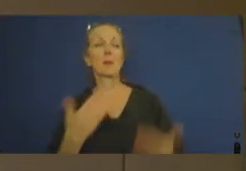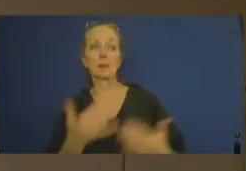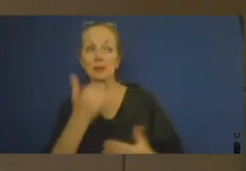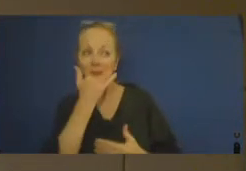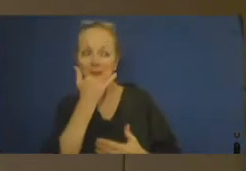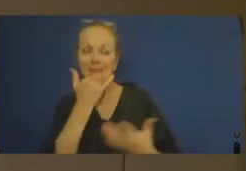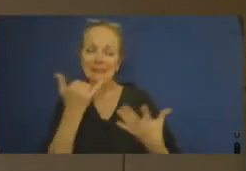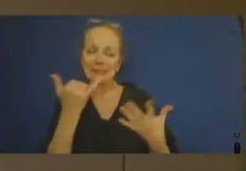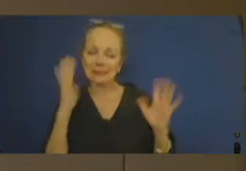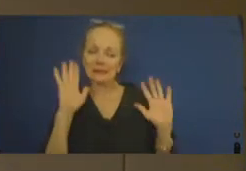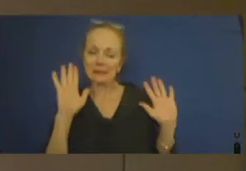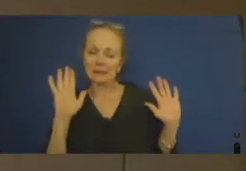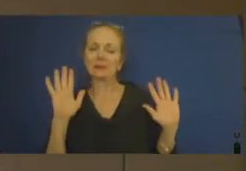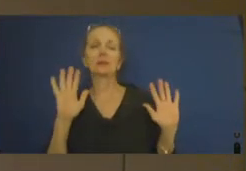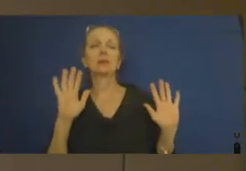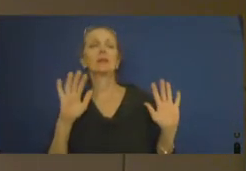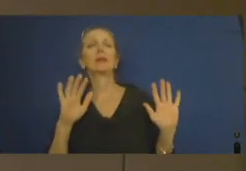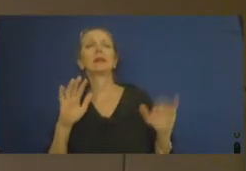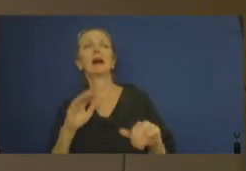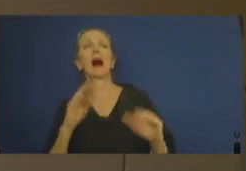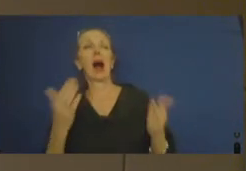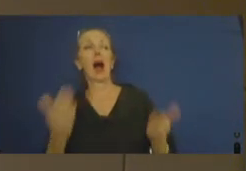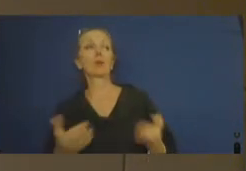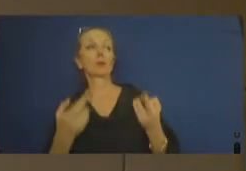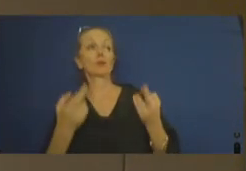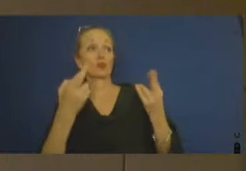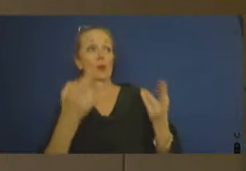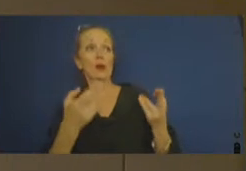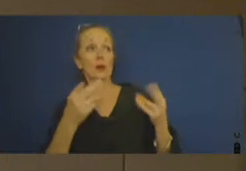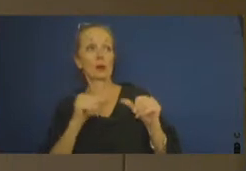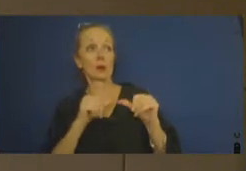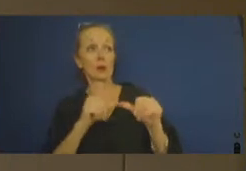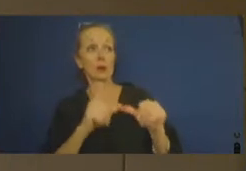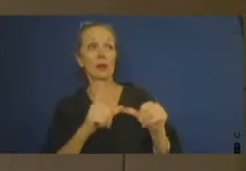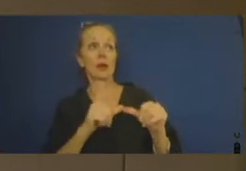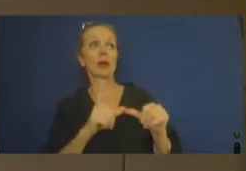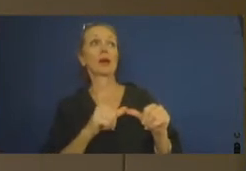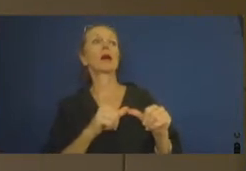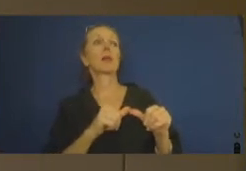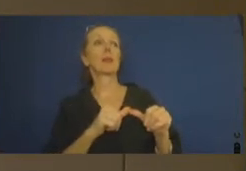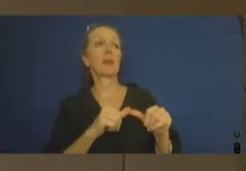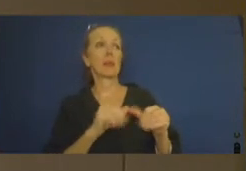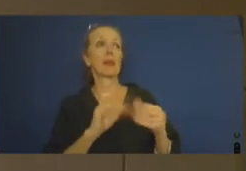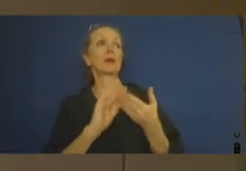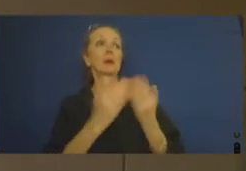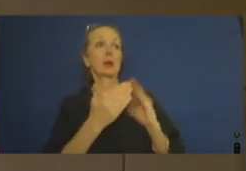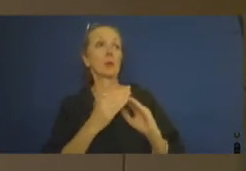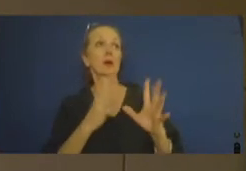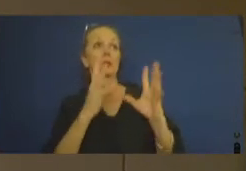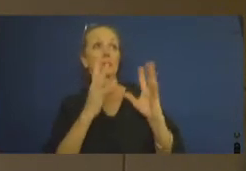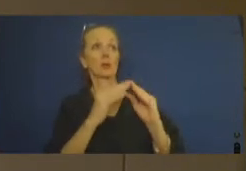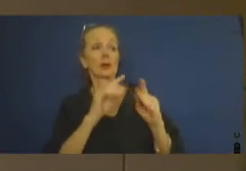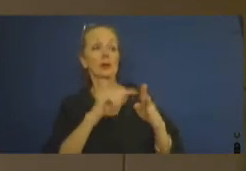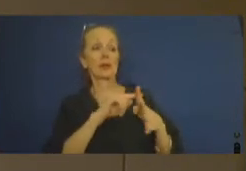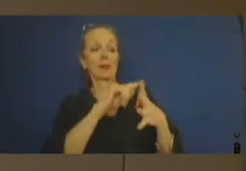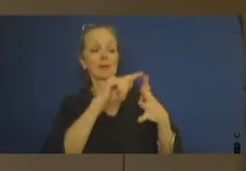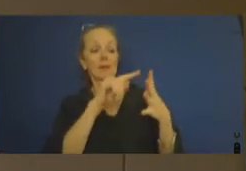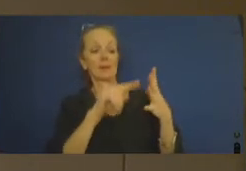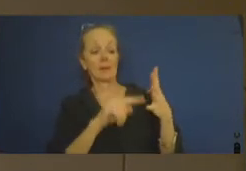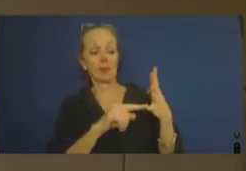you continue the item, the public hearing, until the fourth meeting in